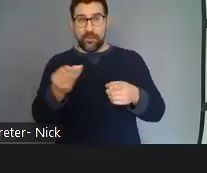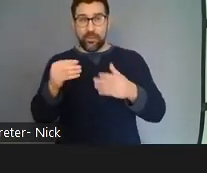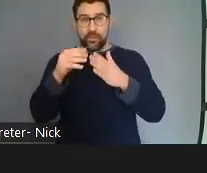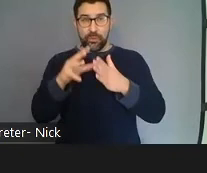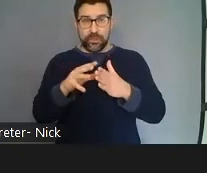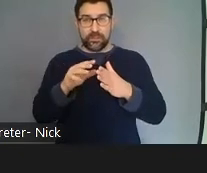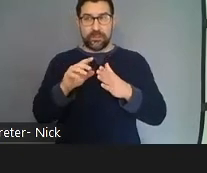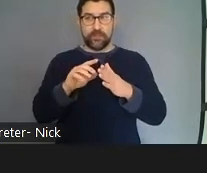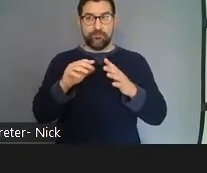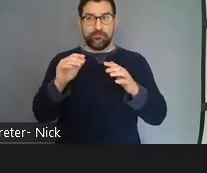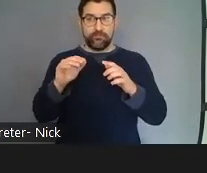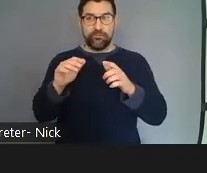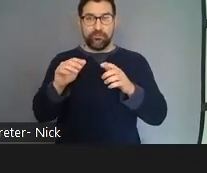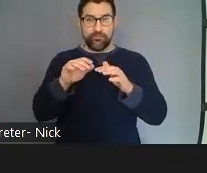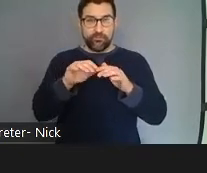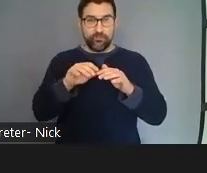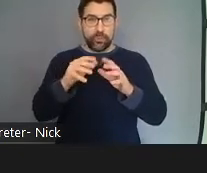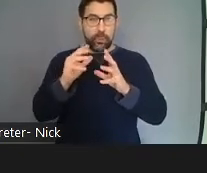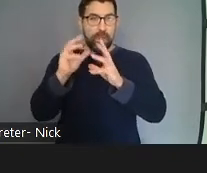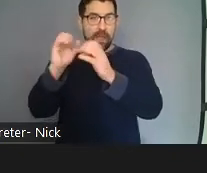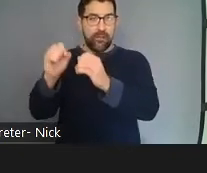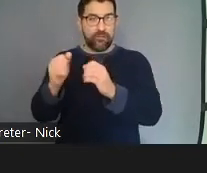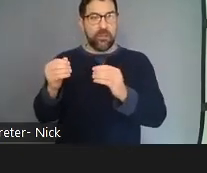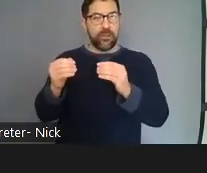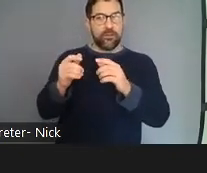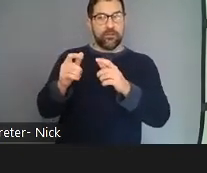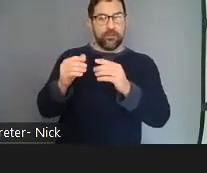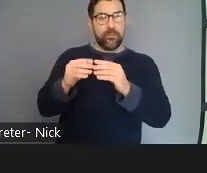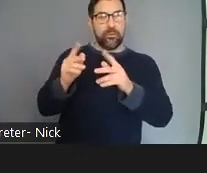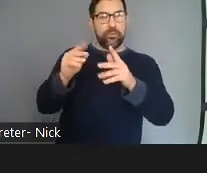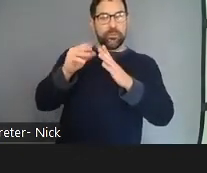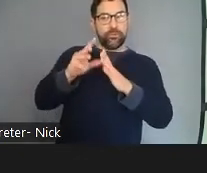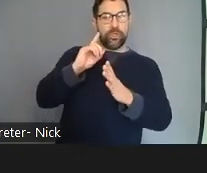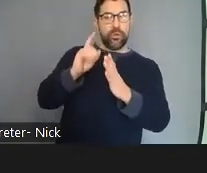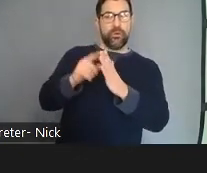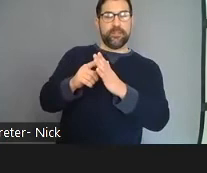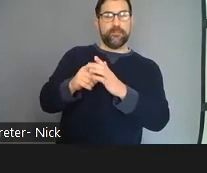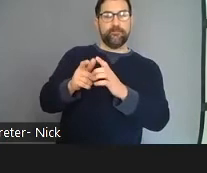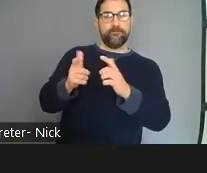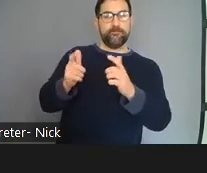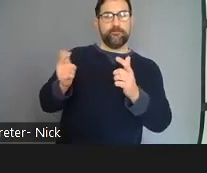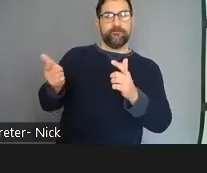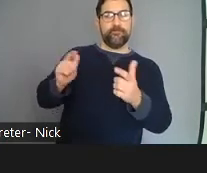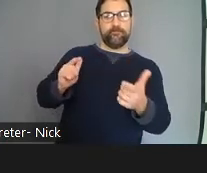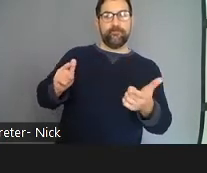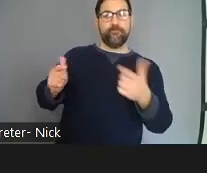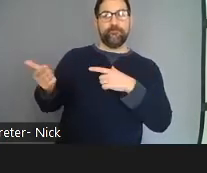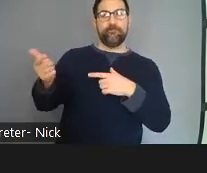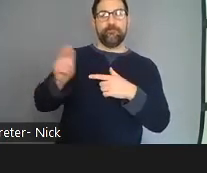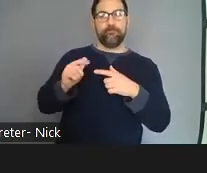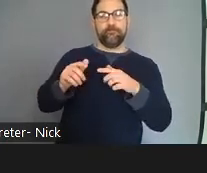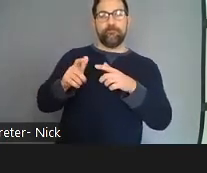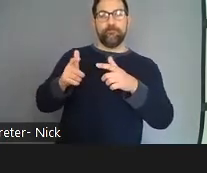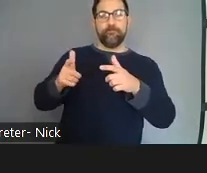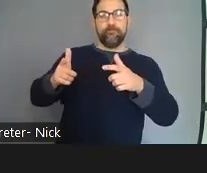many more joined. And it went from being like maybe one school walkout, like maybe just Brooklyn